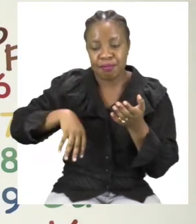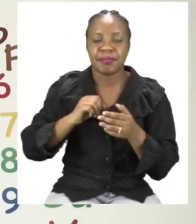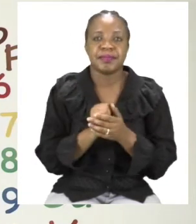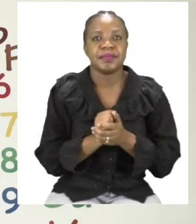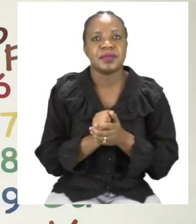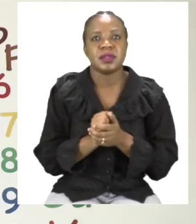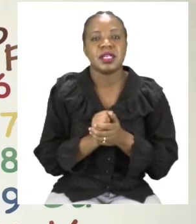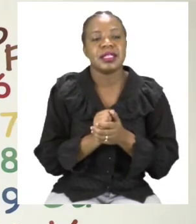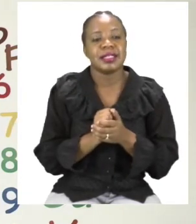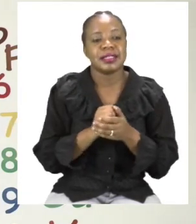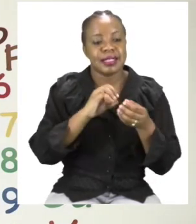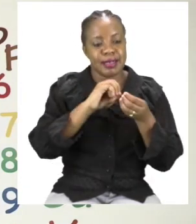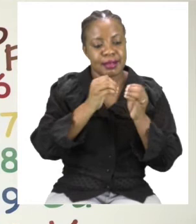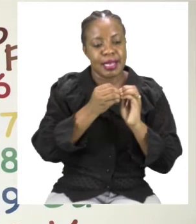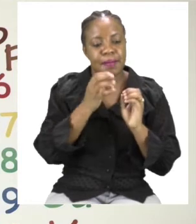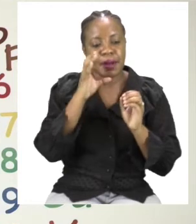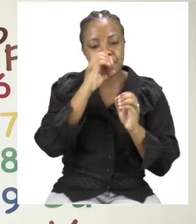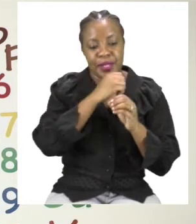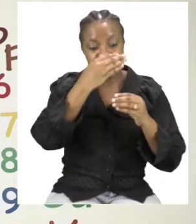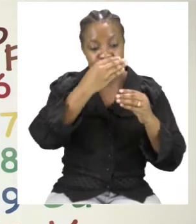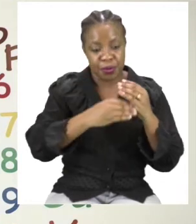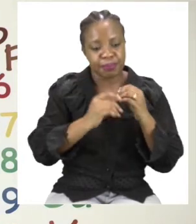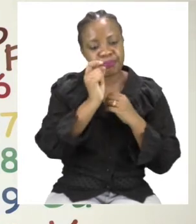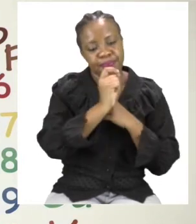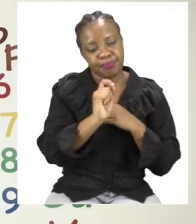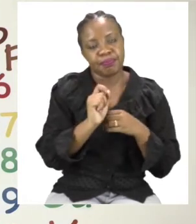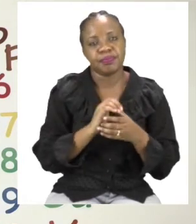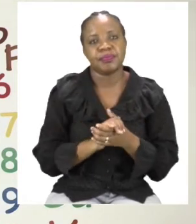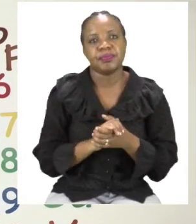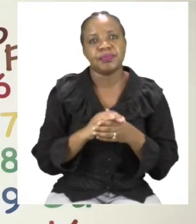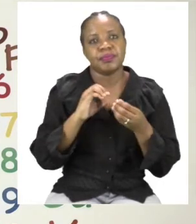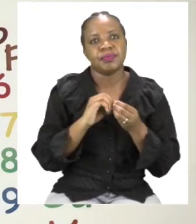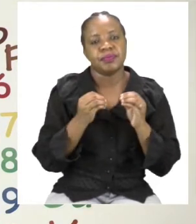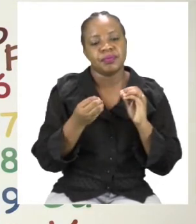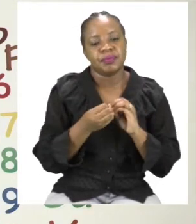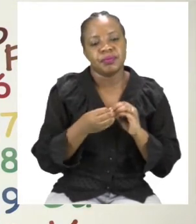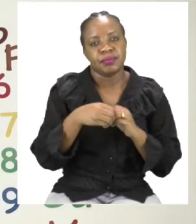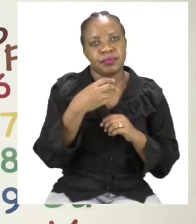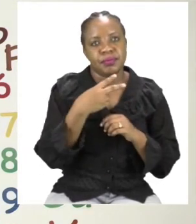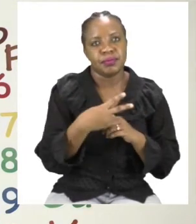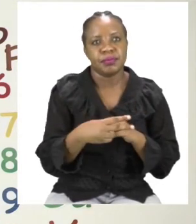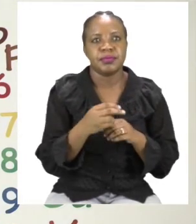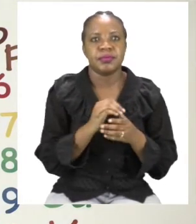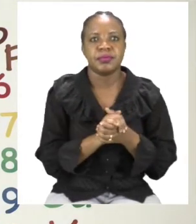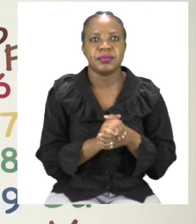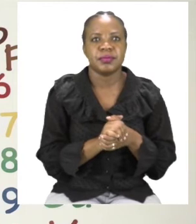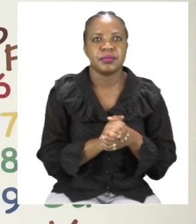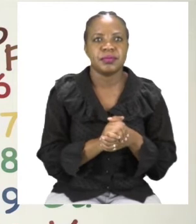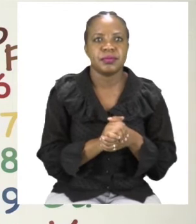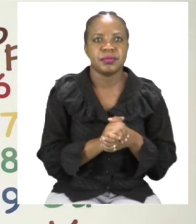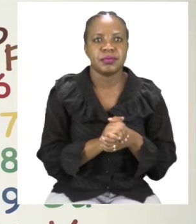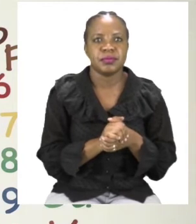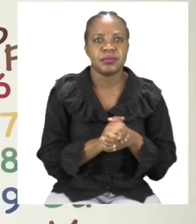missing number. Let's now move on to number 2. Number 2 is